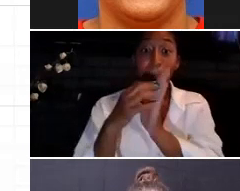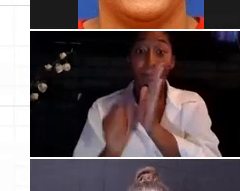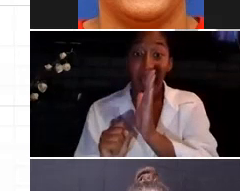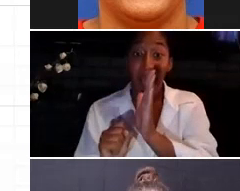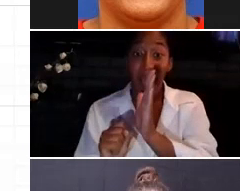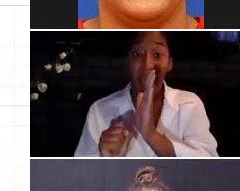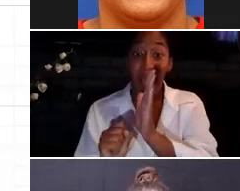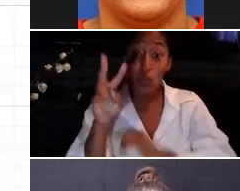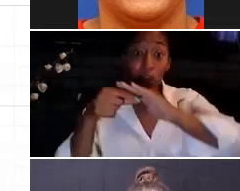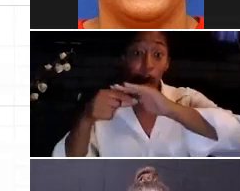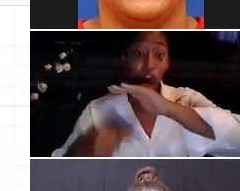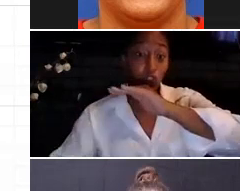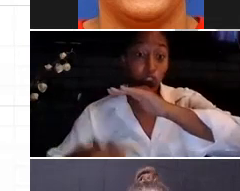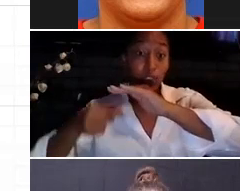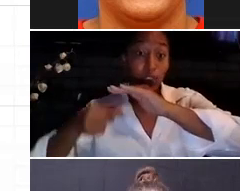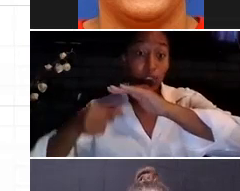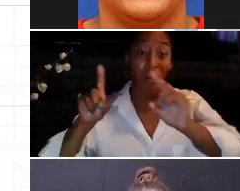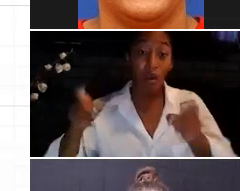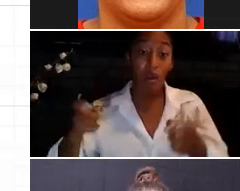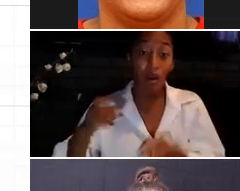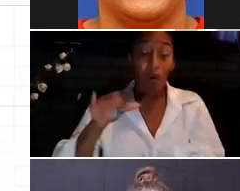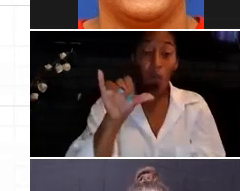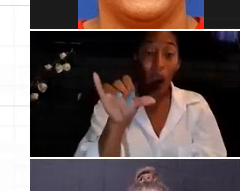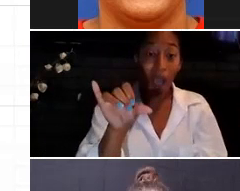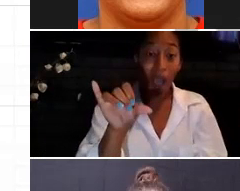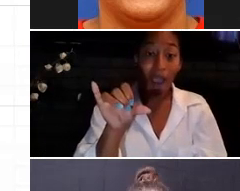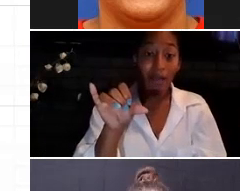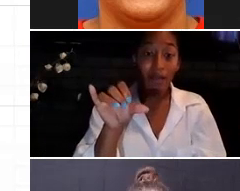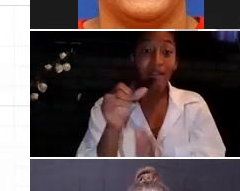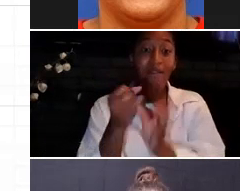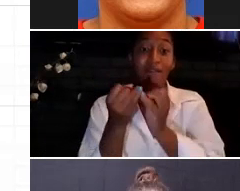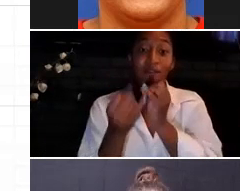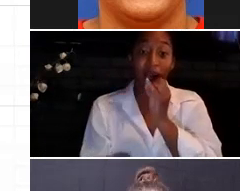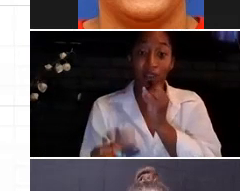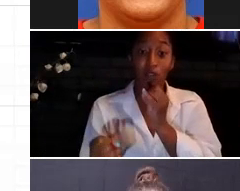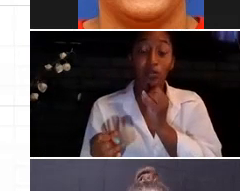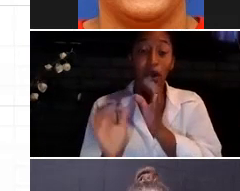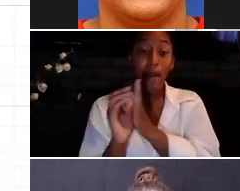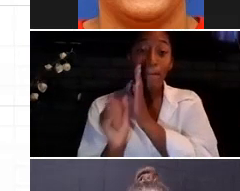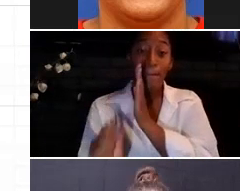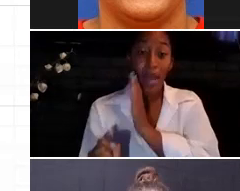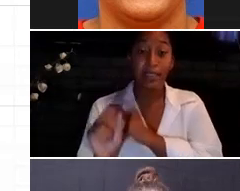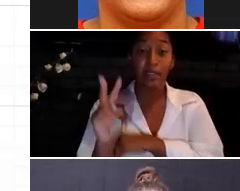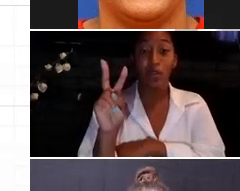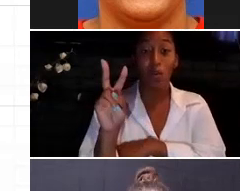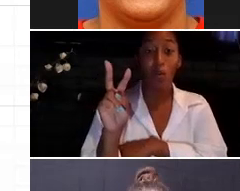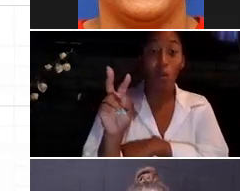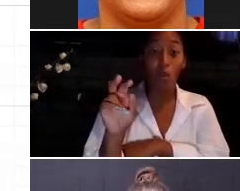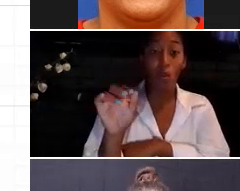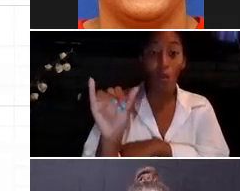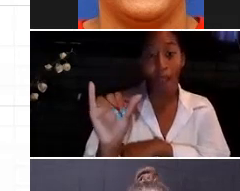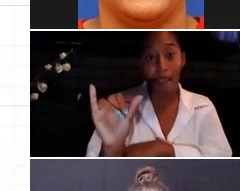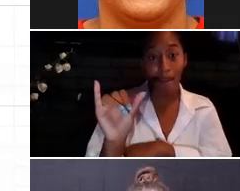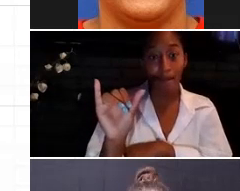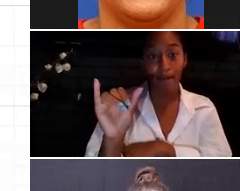Y final minus Y initial. Okay, so